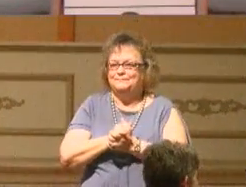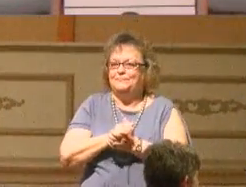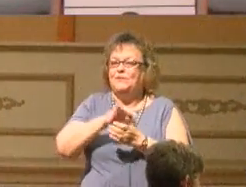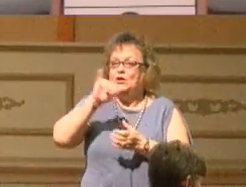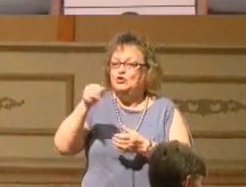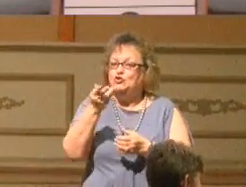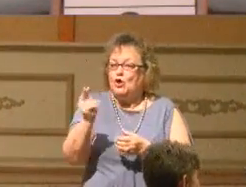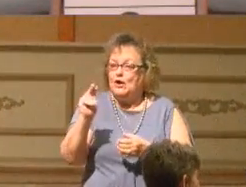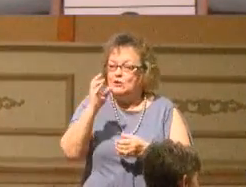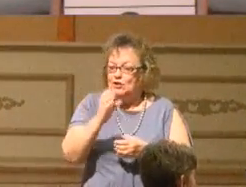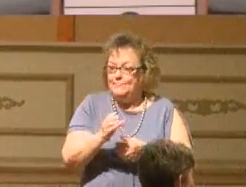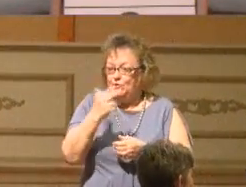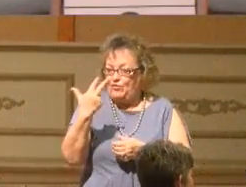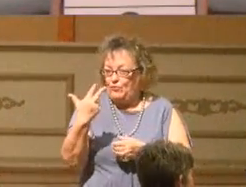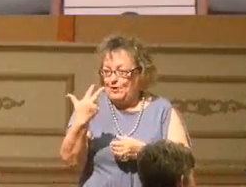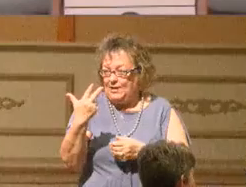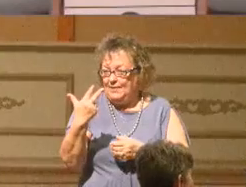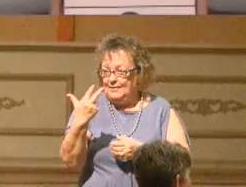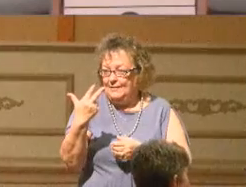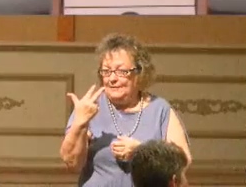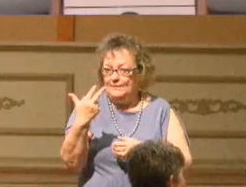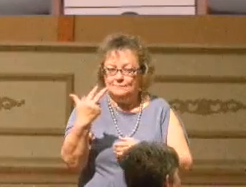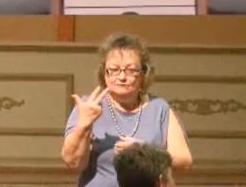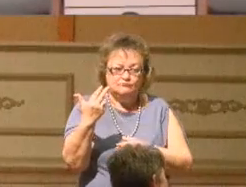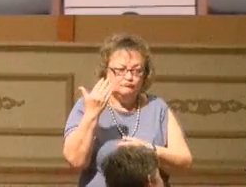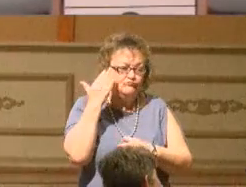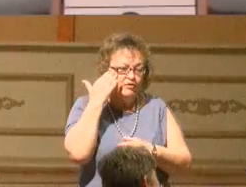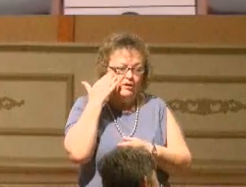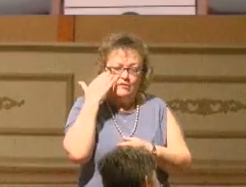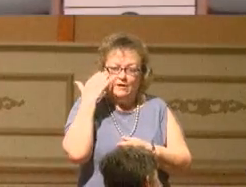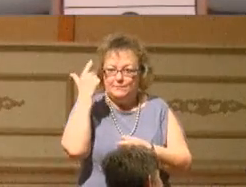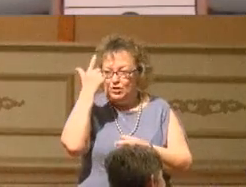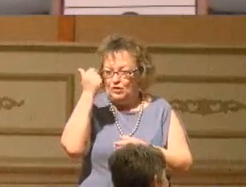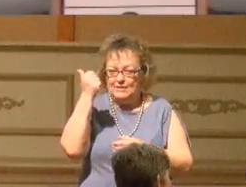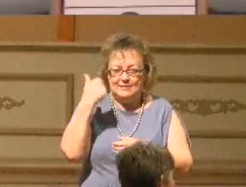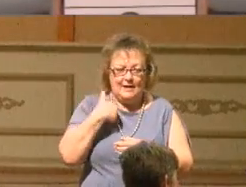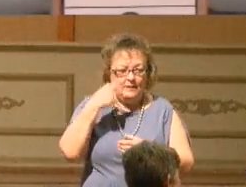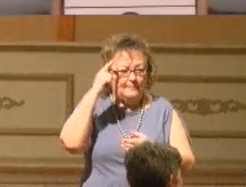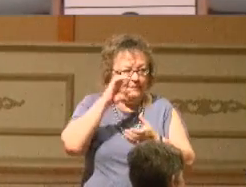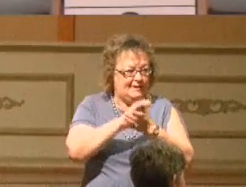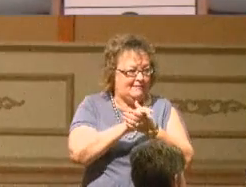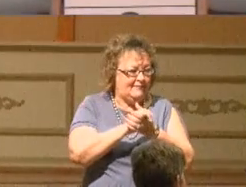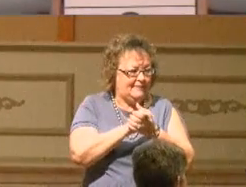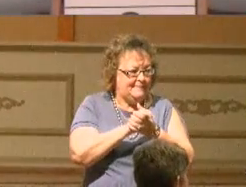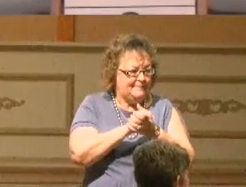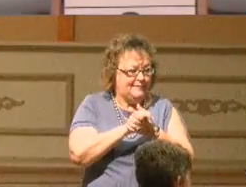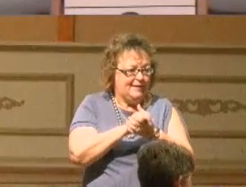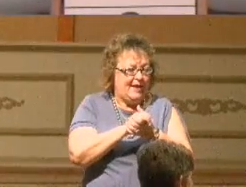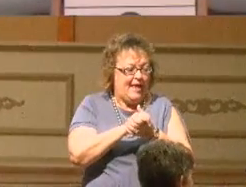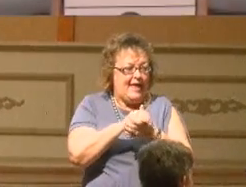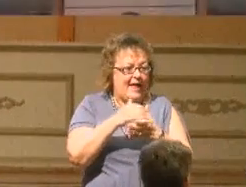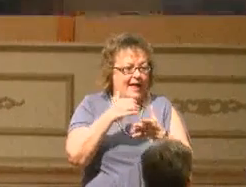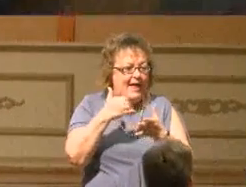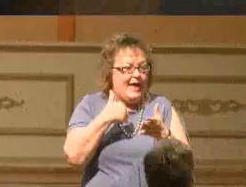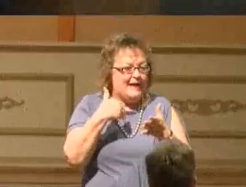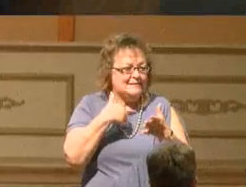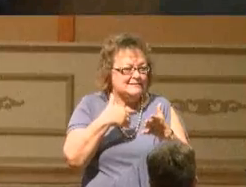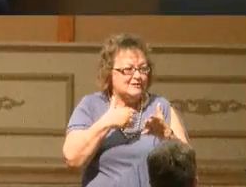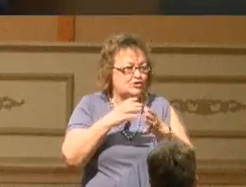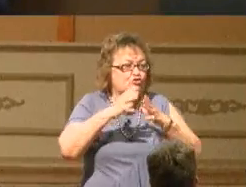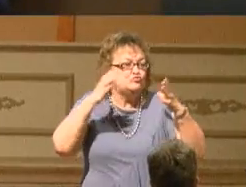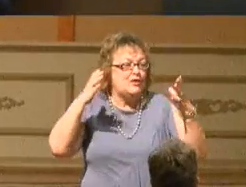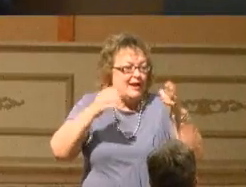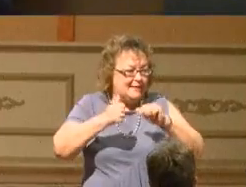John chapter 3, of course, is a familiar passage. It's because I believe that it houses the